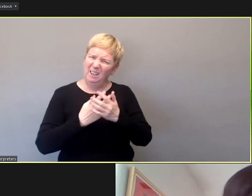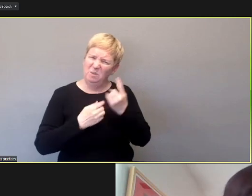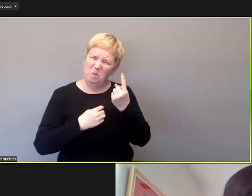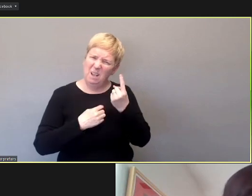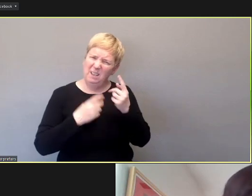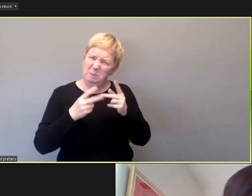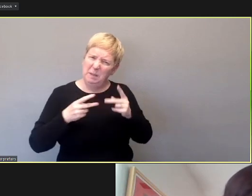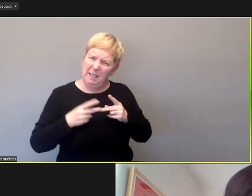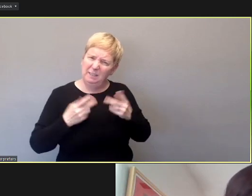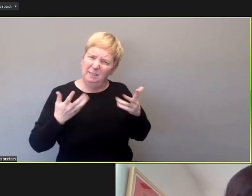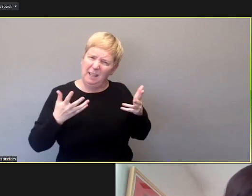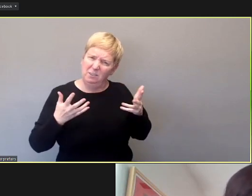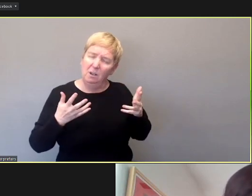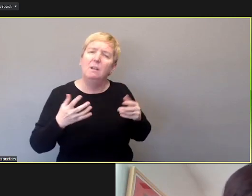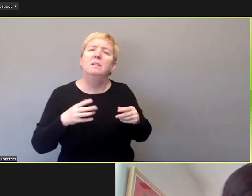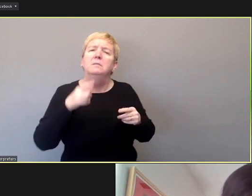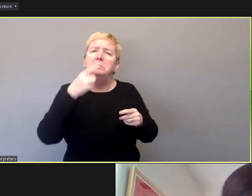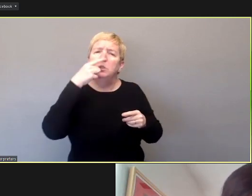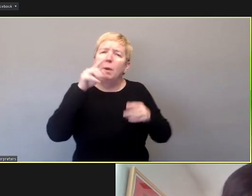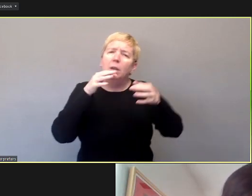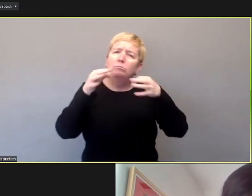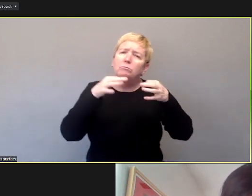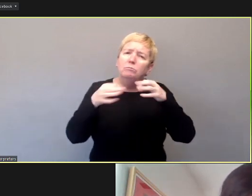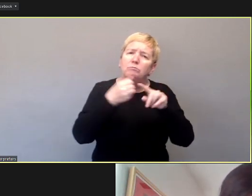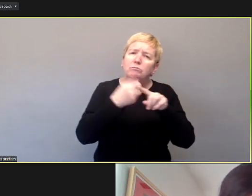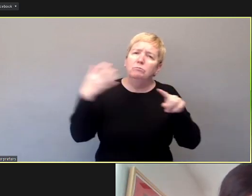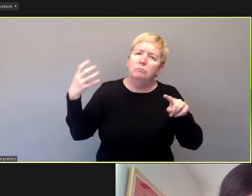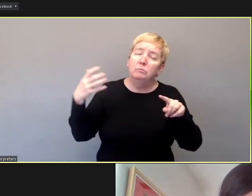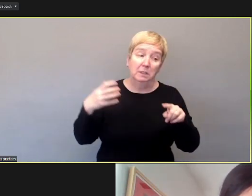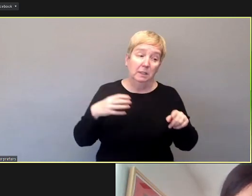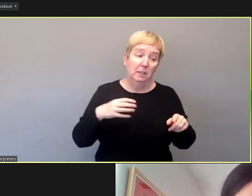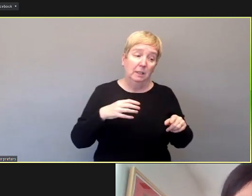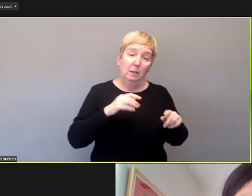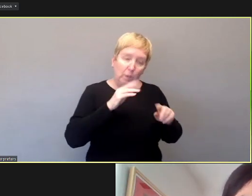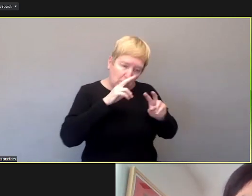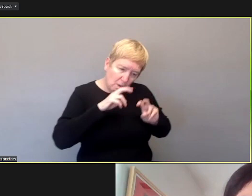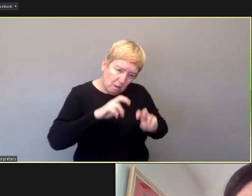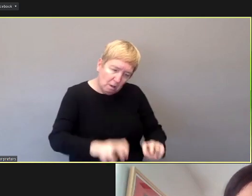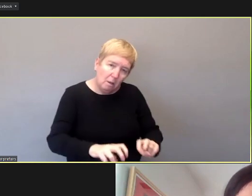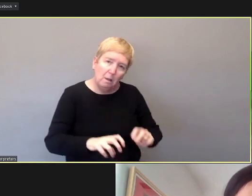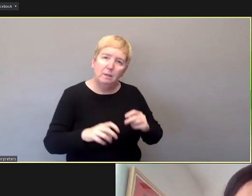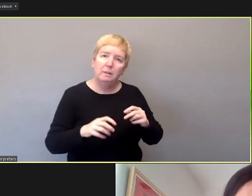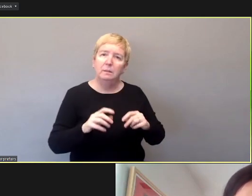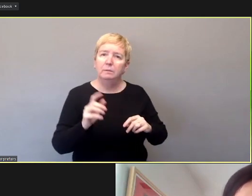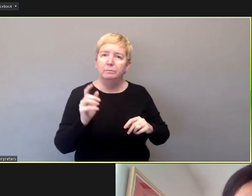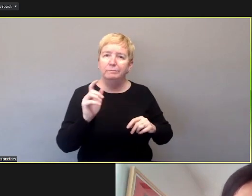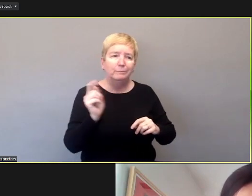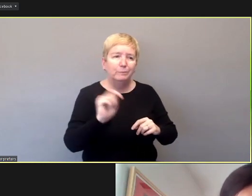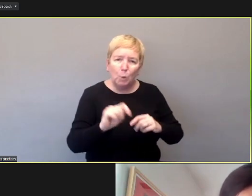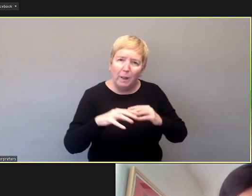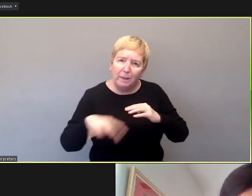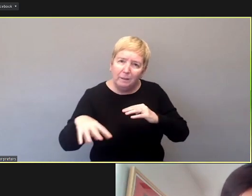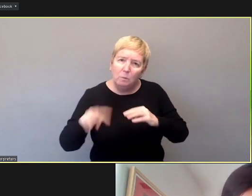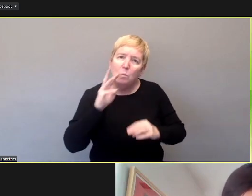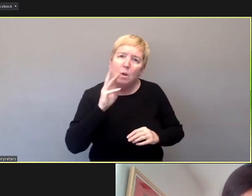saw. Can you talk about it all? Like, was it helpful? Did you gain any insight? Is there a reason why it